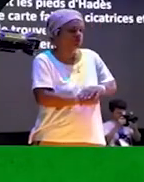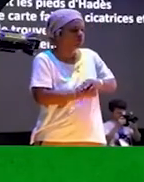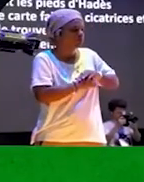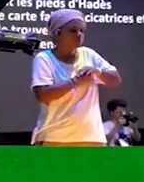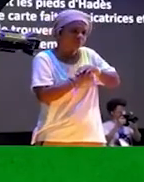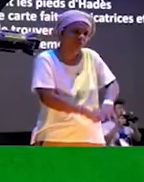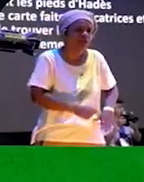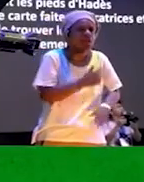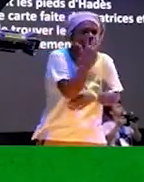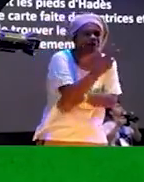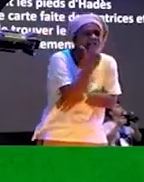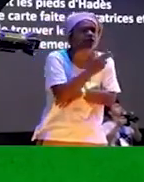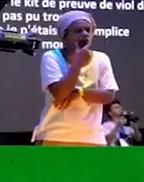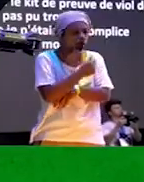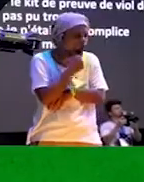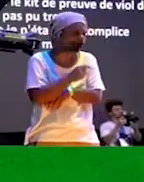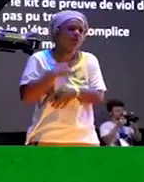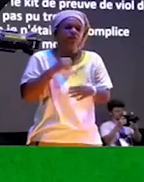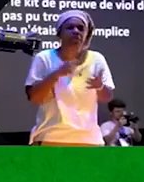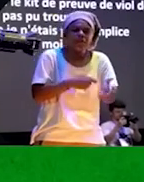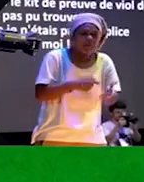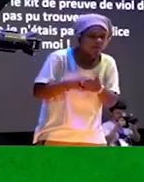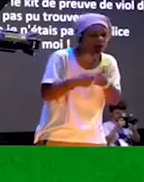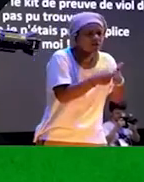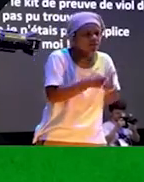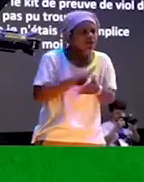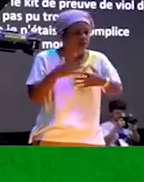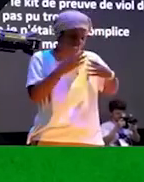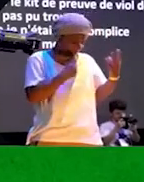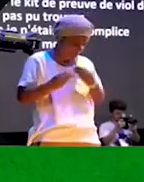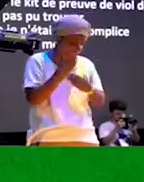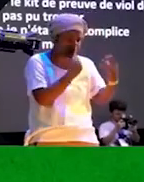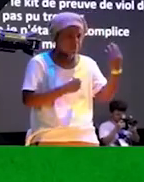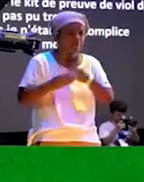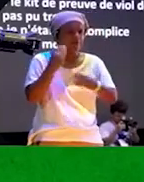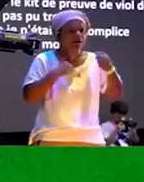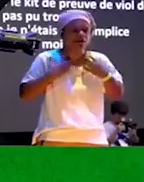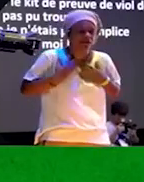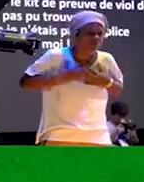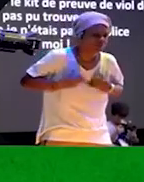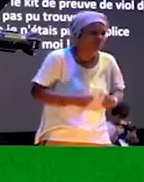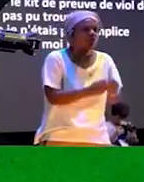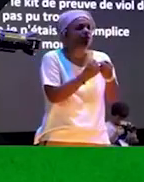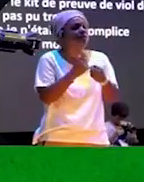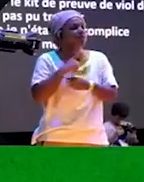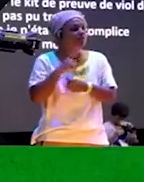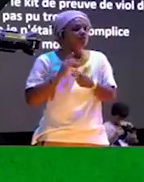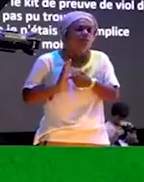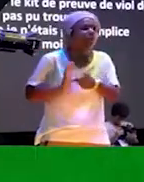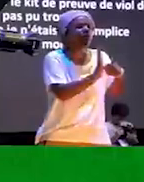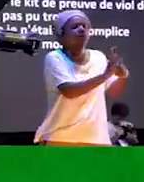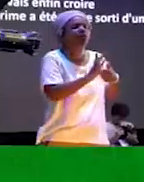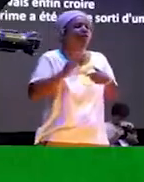X. Marks the spot, marks the evidence Detective Rape Kit couldn't find, marks proof I wasn't an accomplice, marks